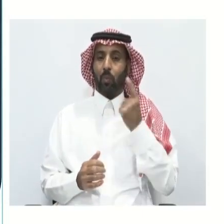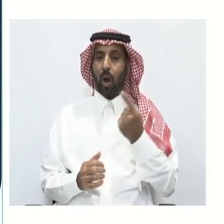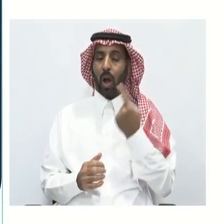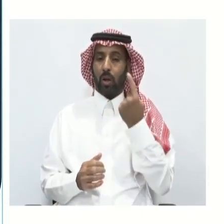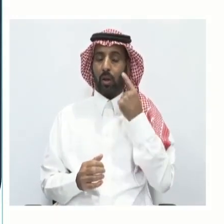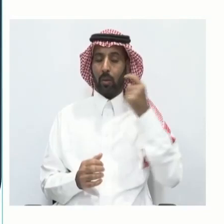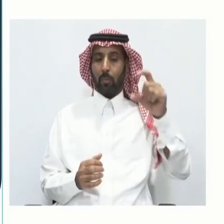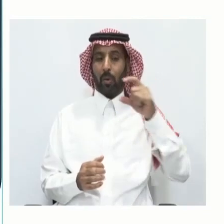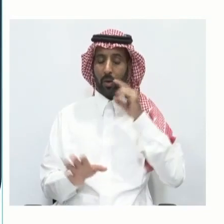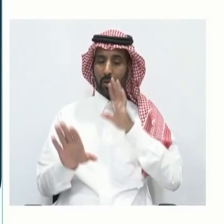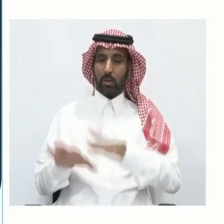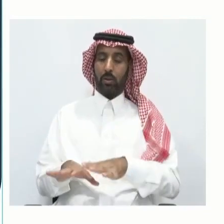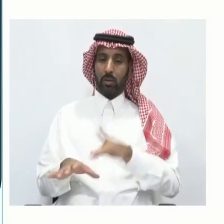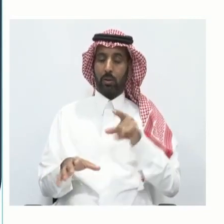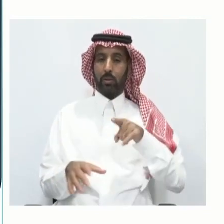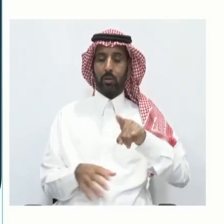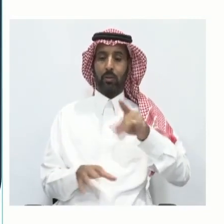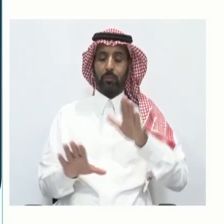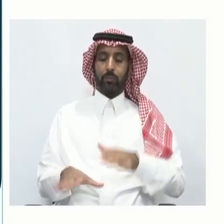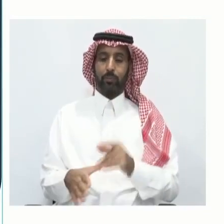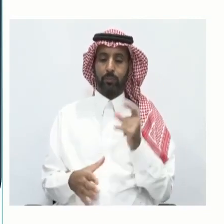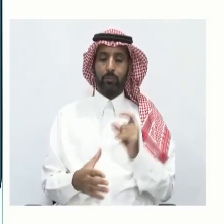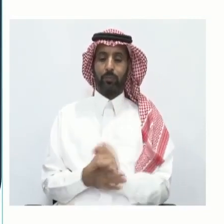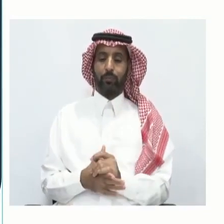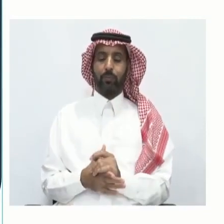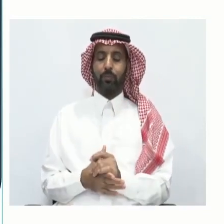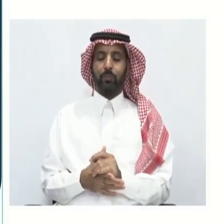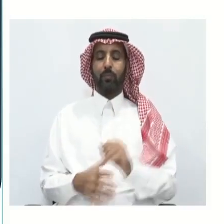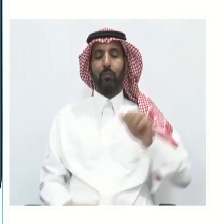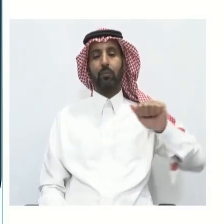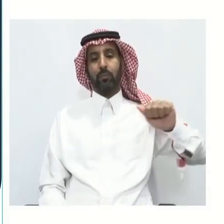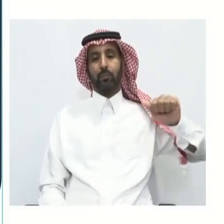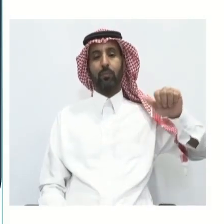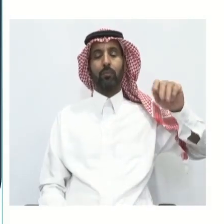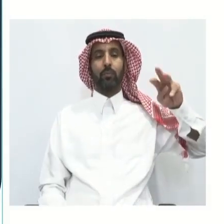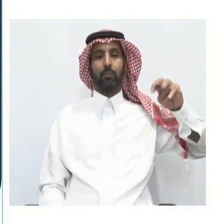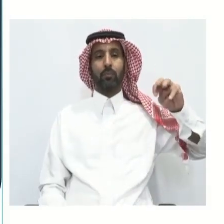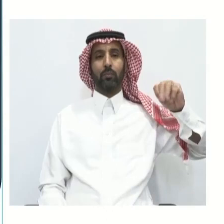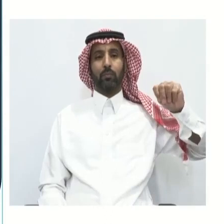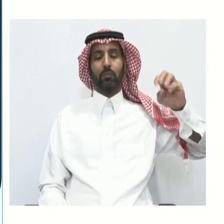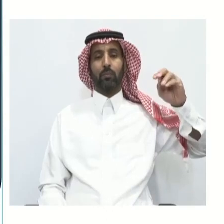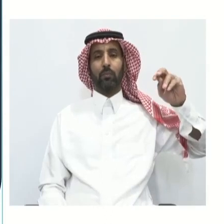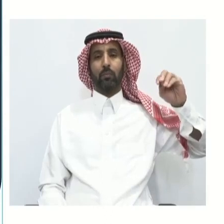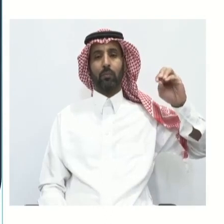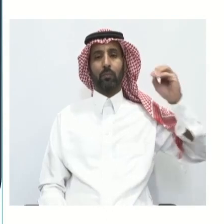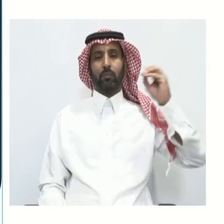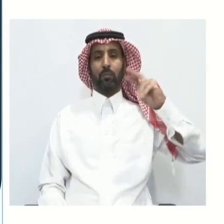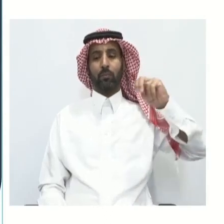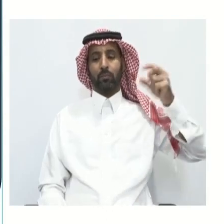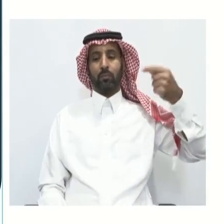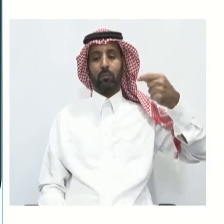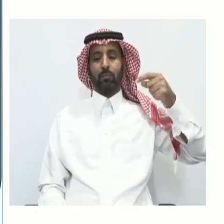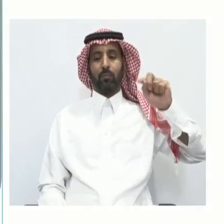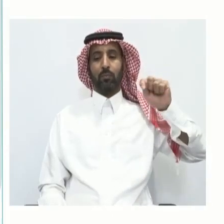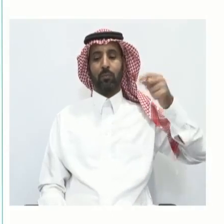So a month here, this is the answer. A month. How long? You're asking for a period of time. They're